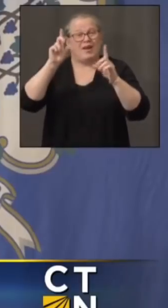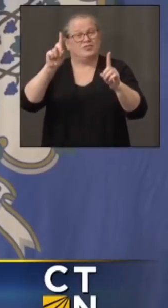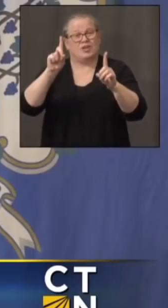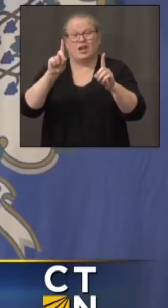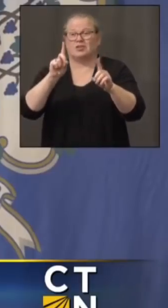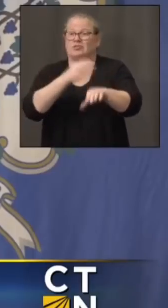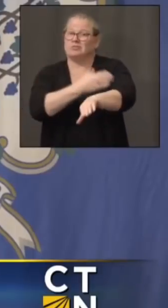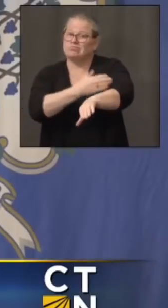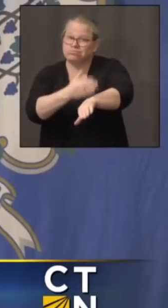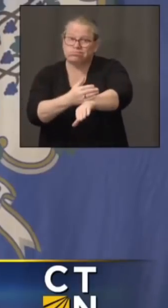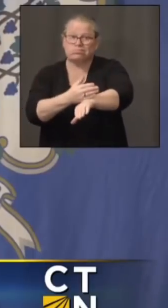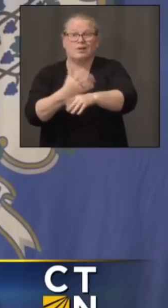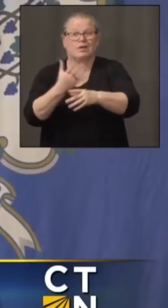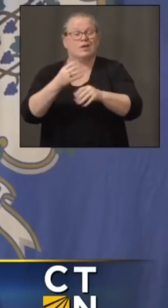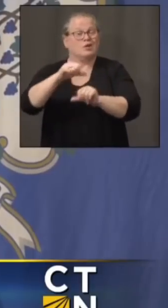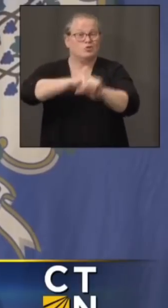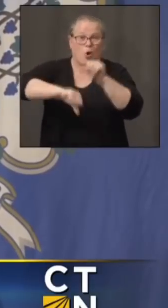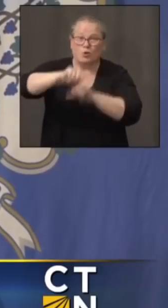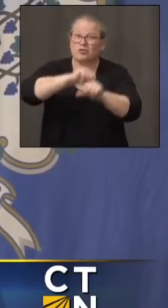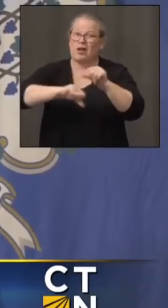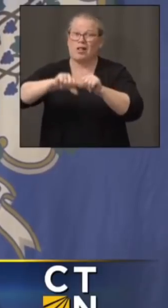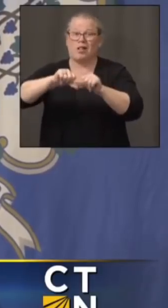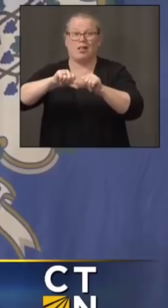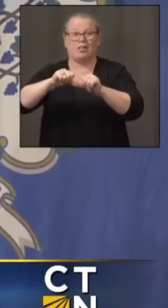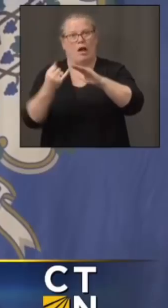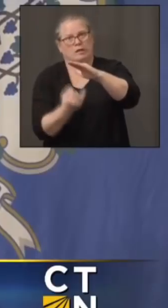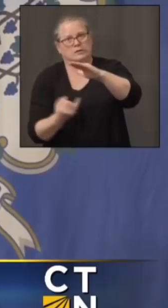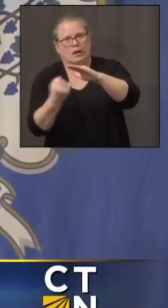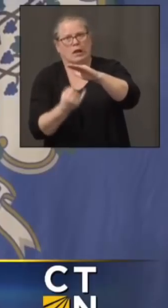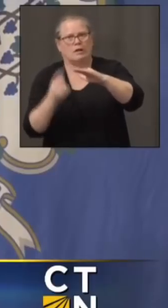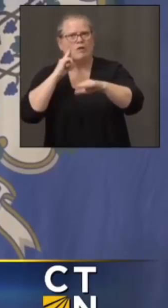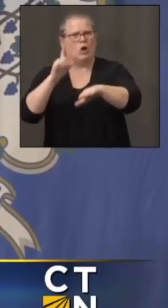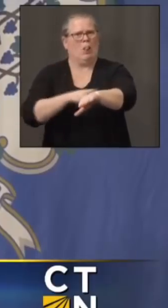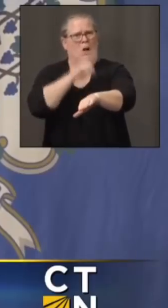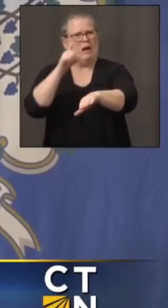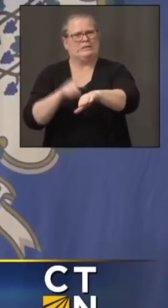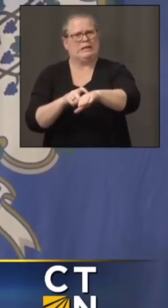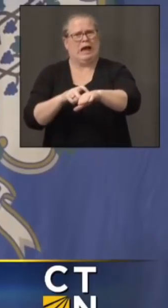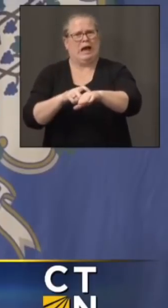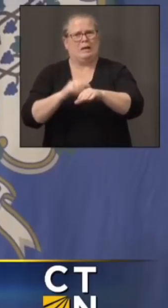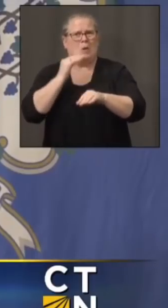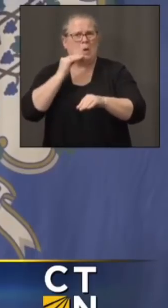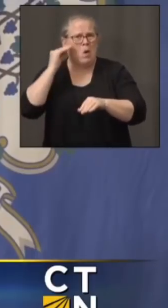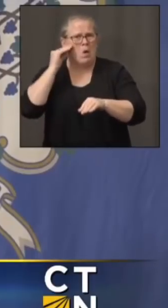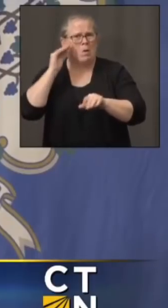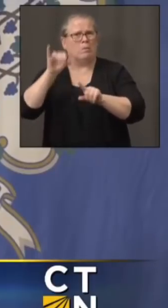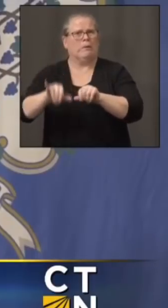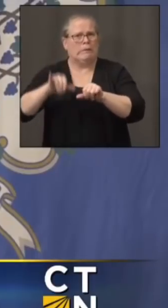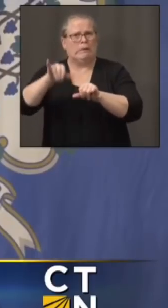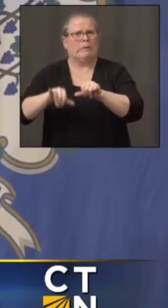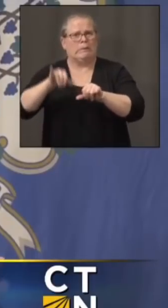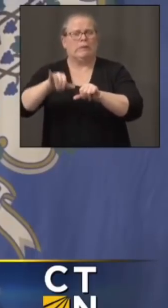also social and emotional, being isolated for that long period of time. So I think Connecticut